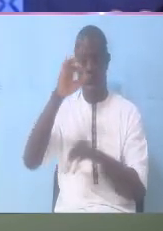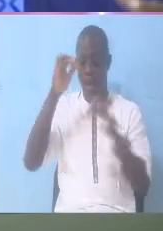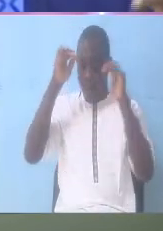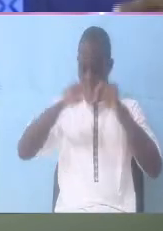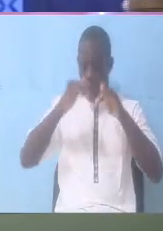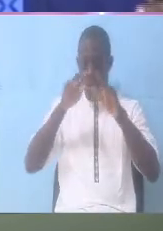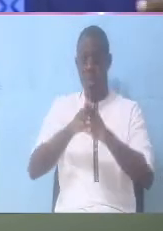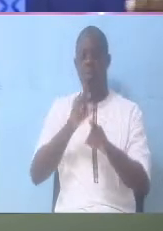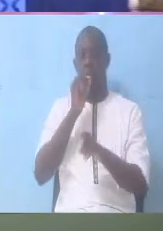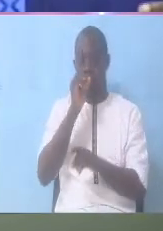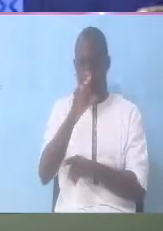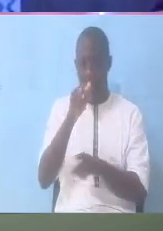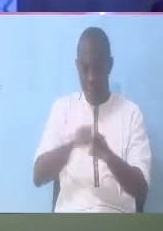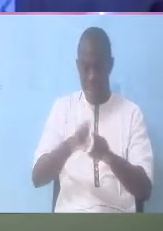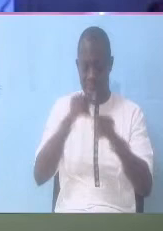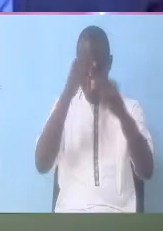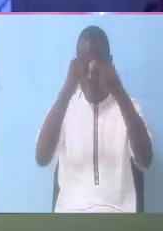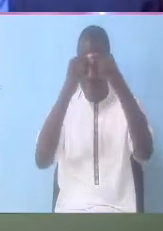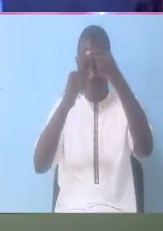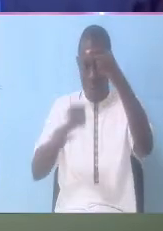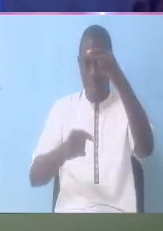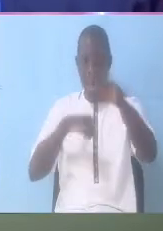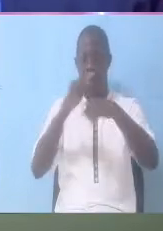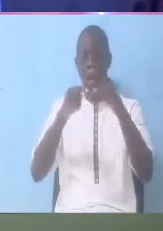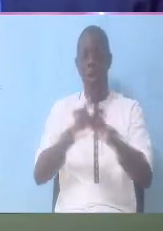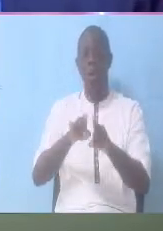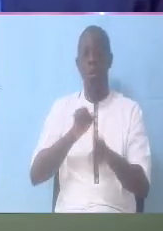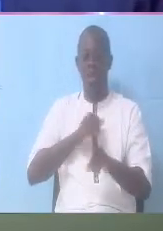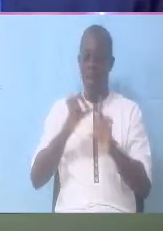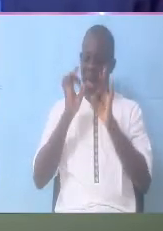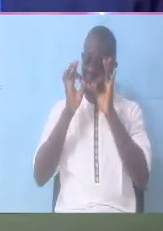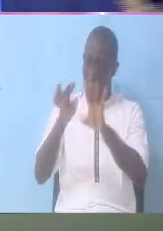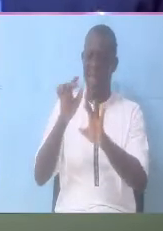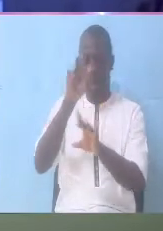the list of his worst enemies. He didn't